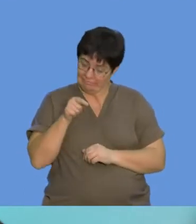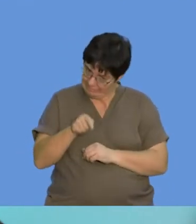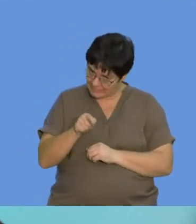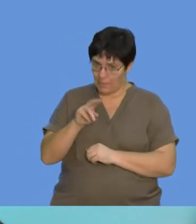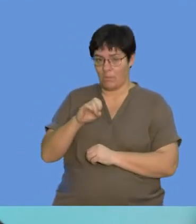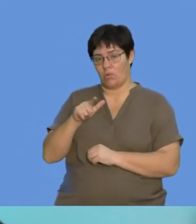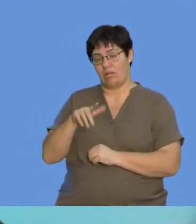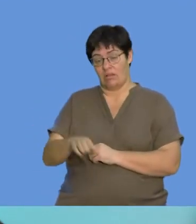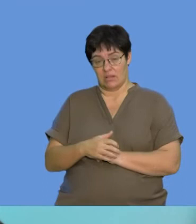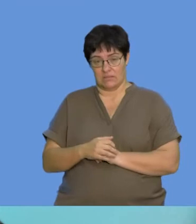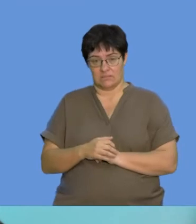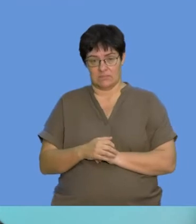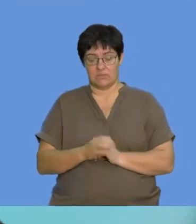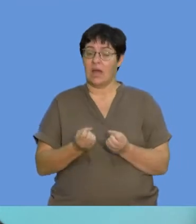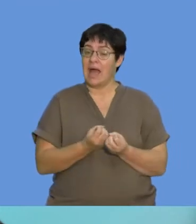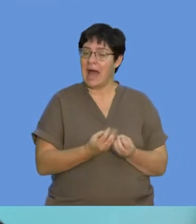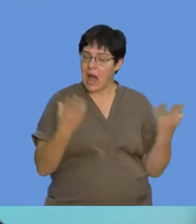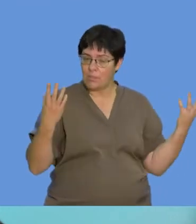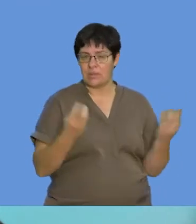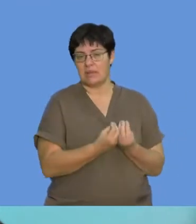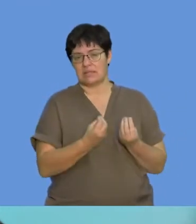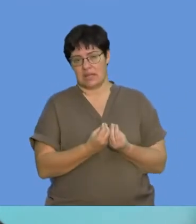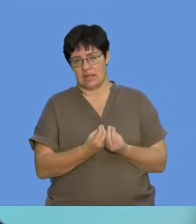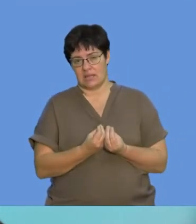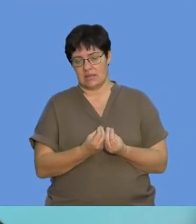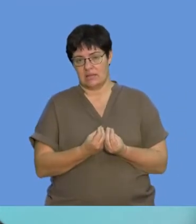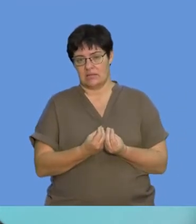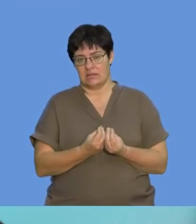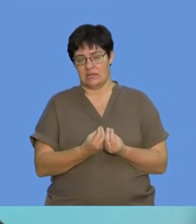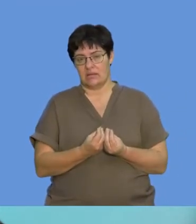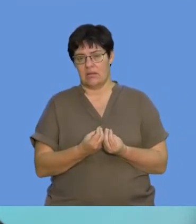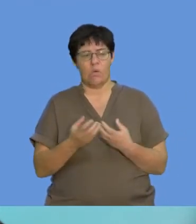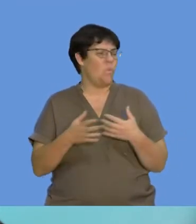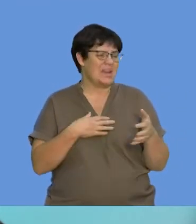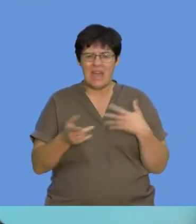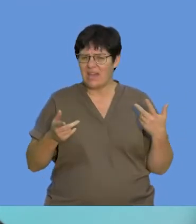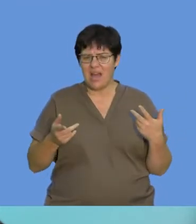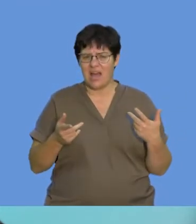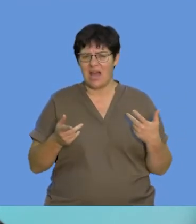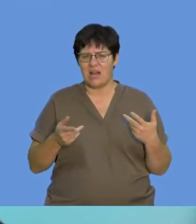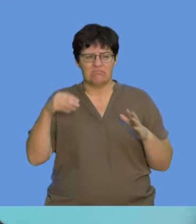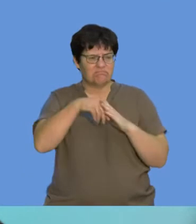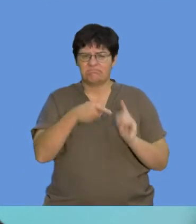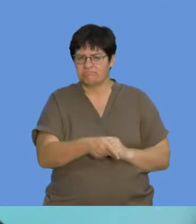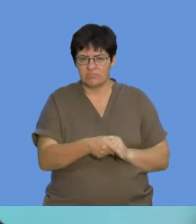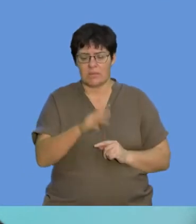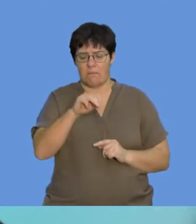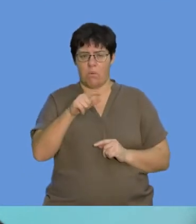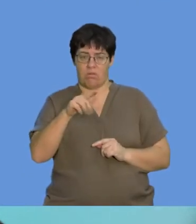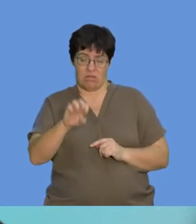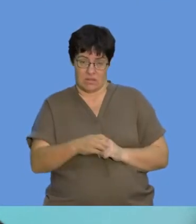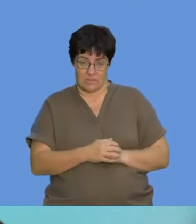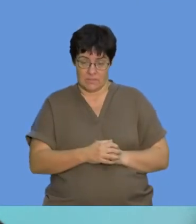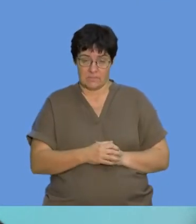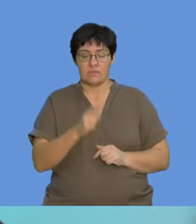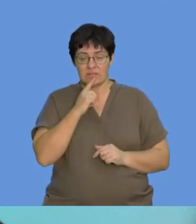mole. Anything that has to do with the amount of matter or quantity of matter or whatever substance, it's about the mole. So what is a mole?